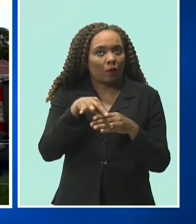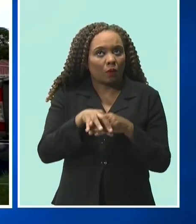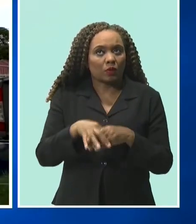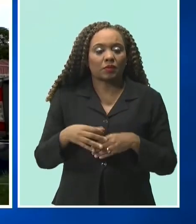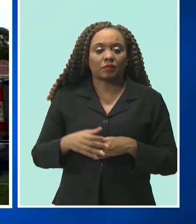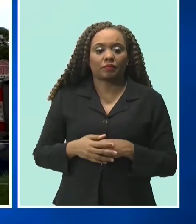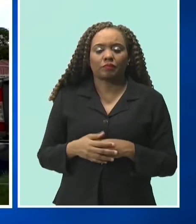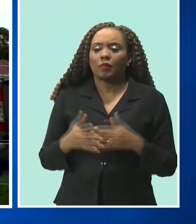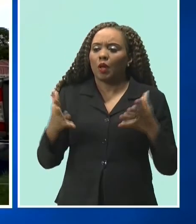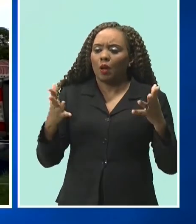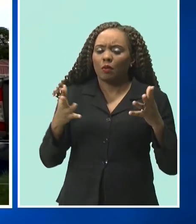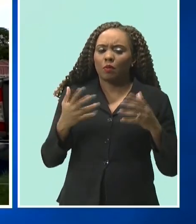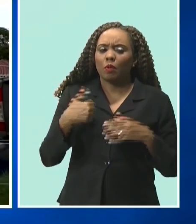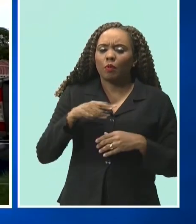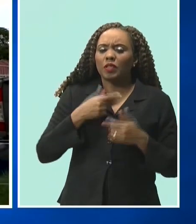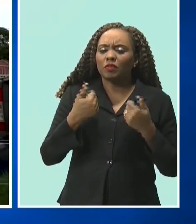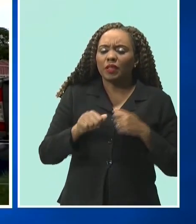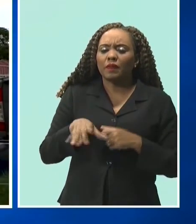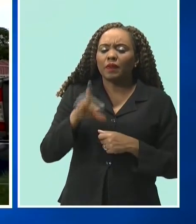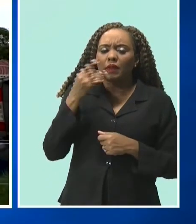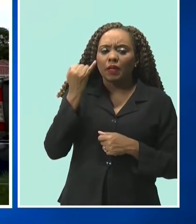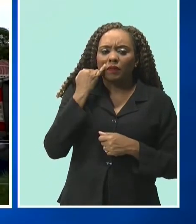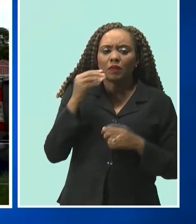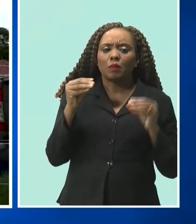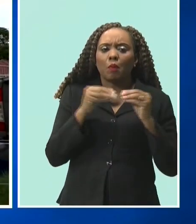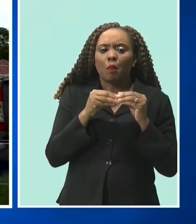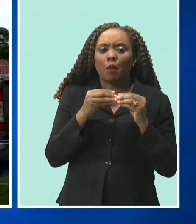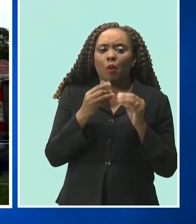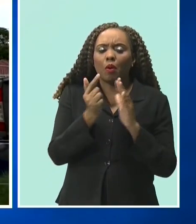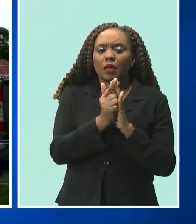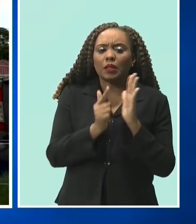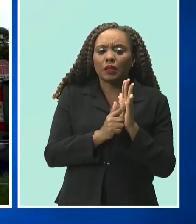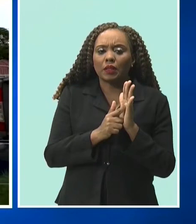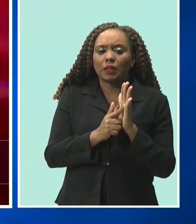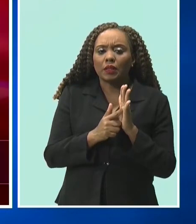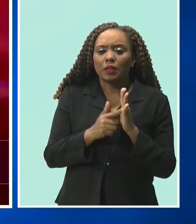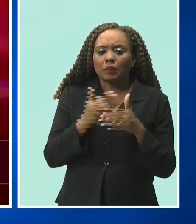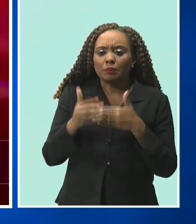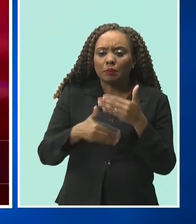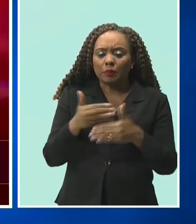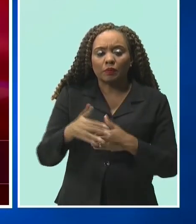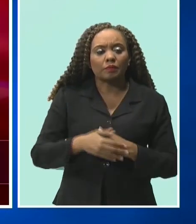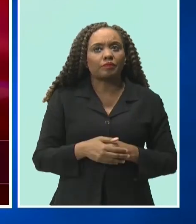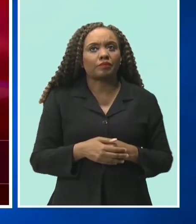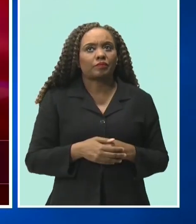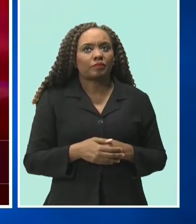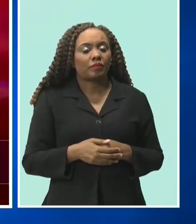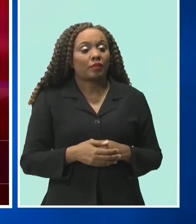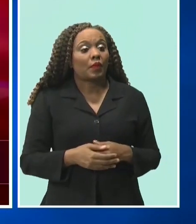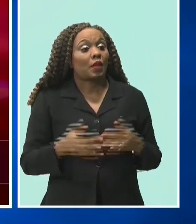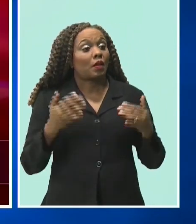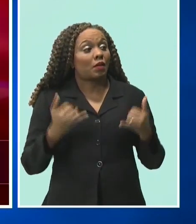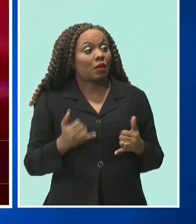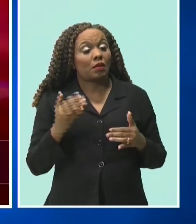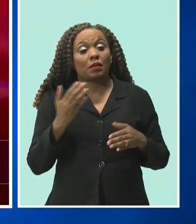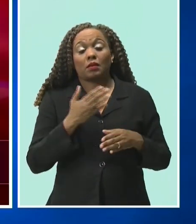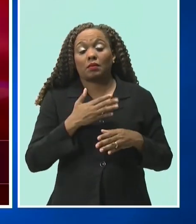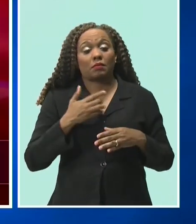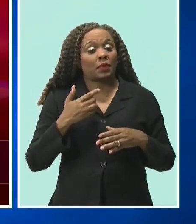could be more legal proceedings on the matter, and this is what the attorney had to say. This is the end of the matter on that